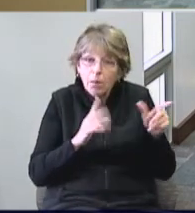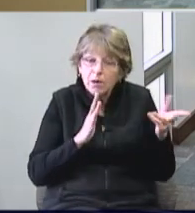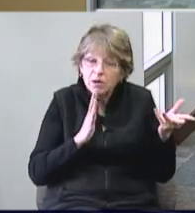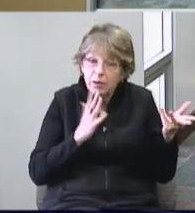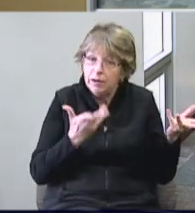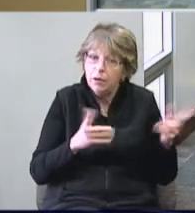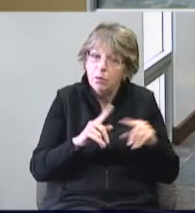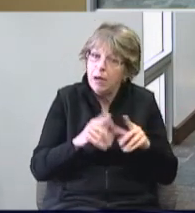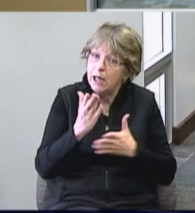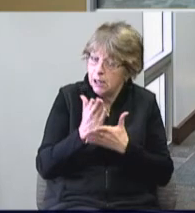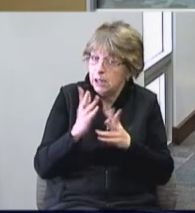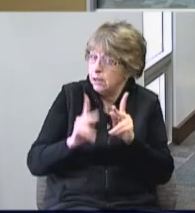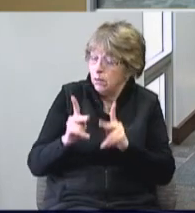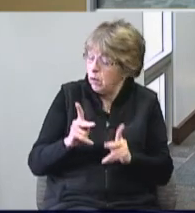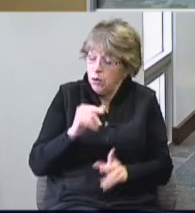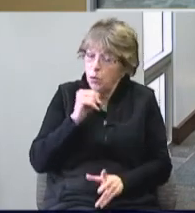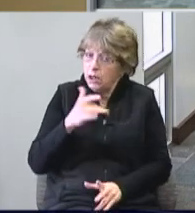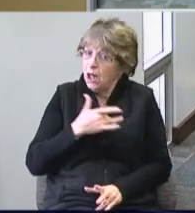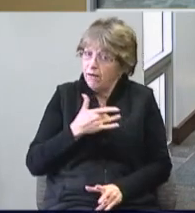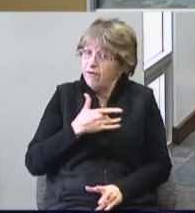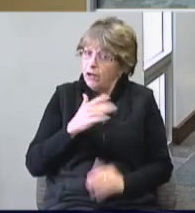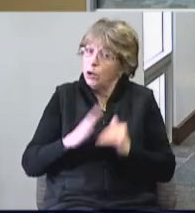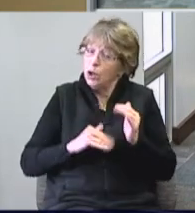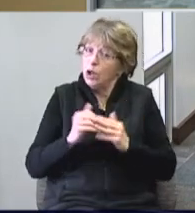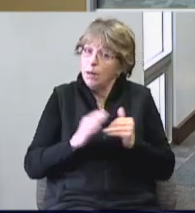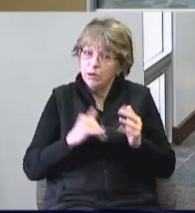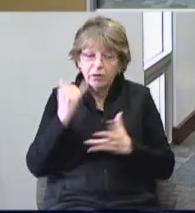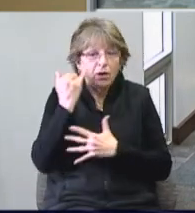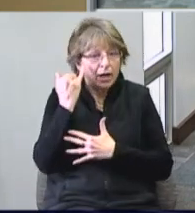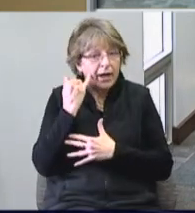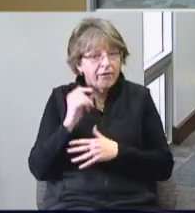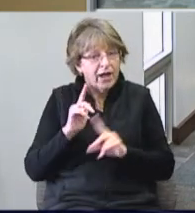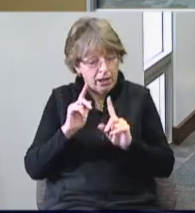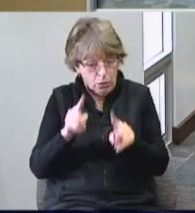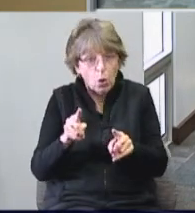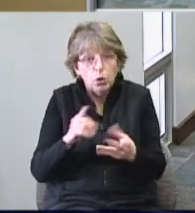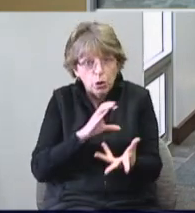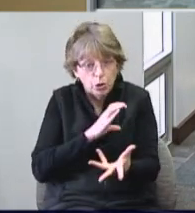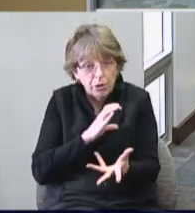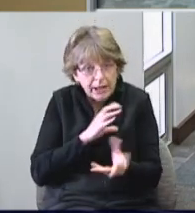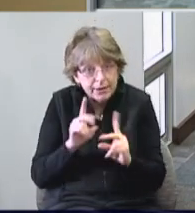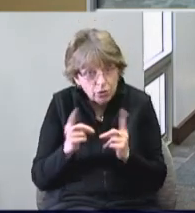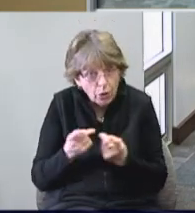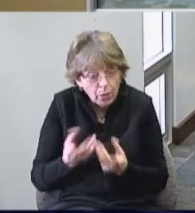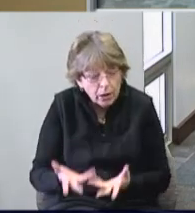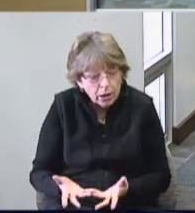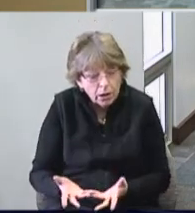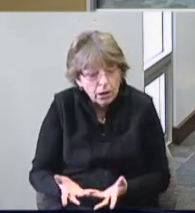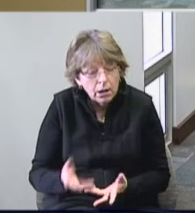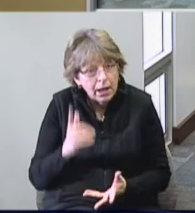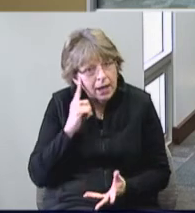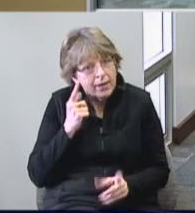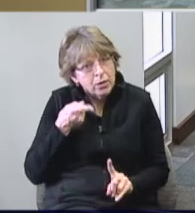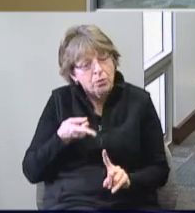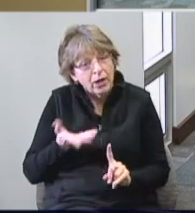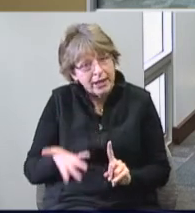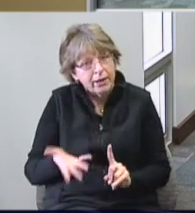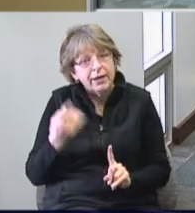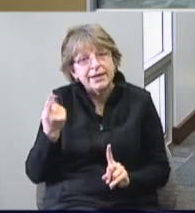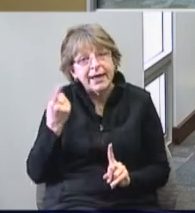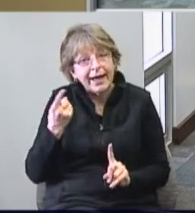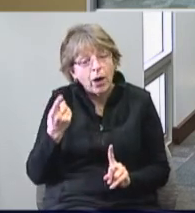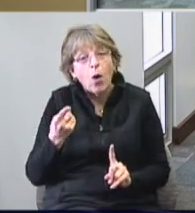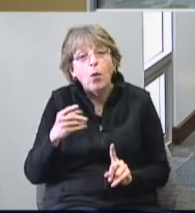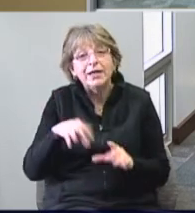probably some citizens that wouldn't feel comfortable if they had a concern about a police officer going to the police department. And I think the point is that they can always go outside